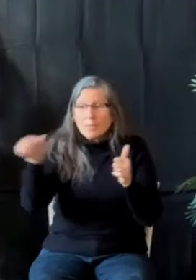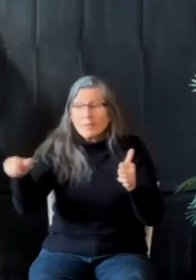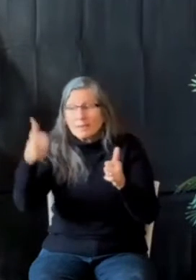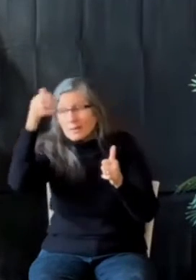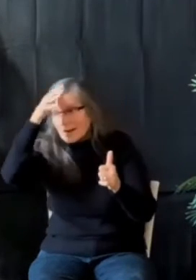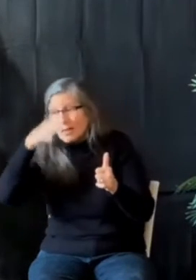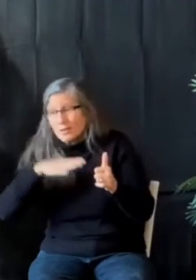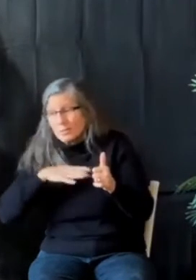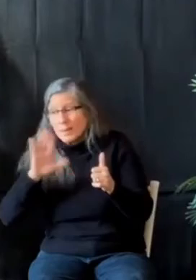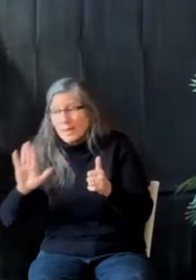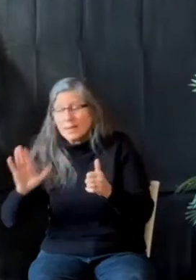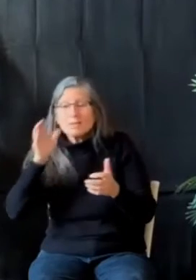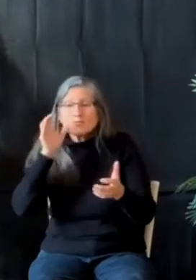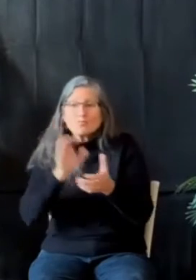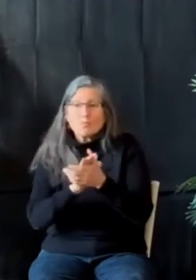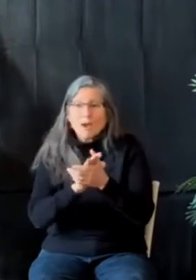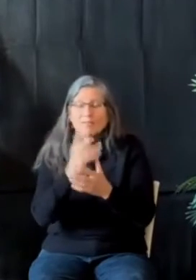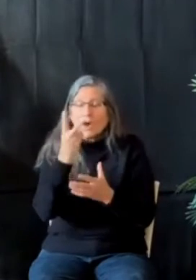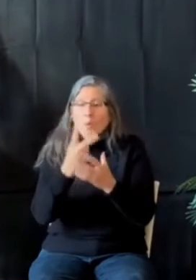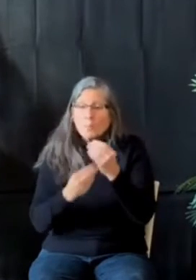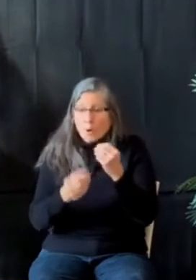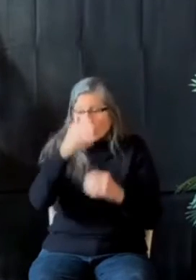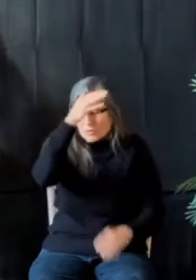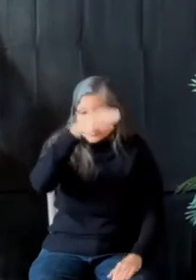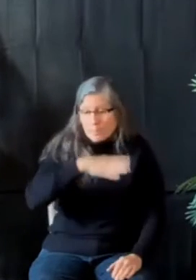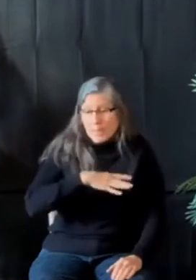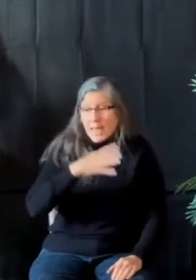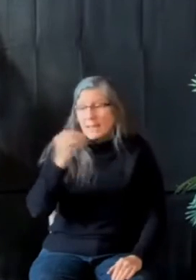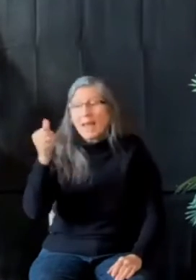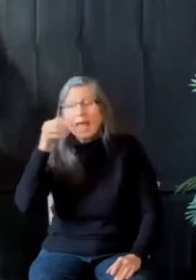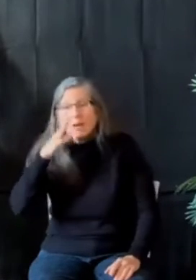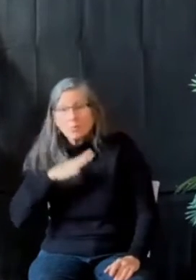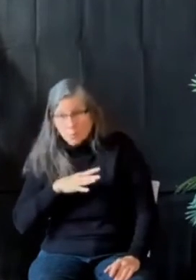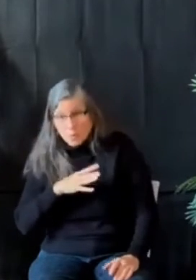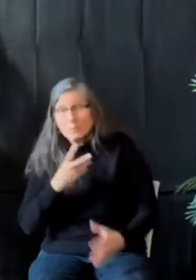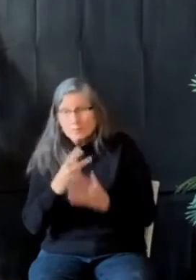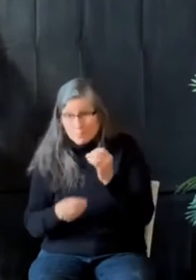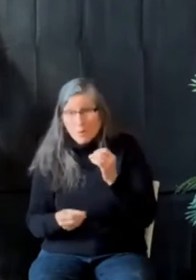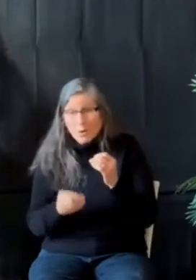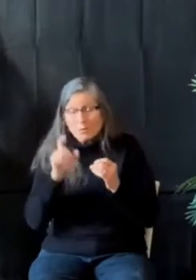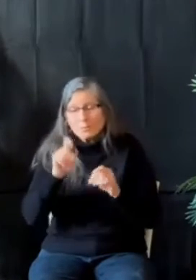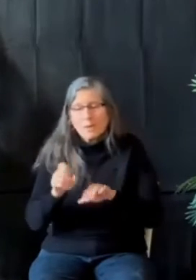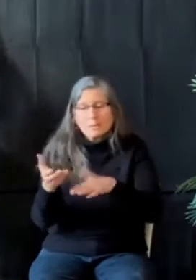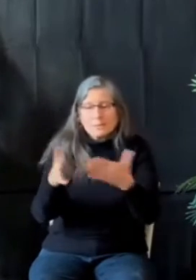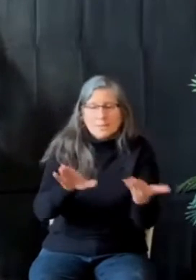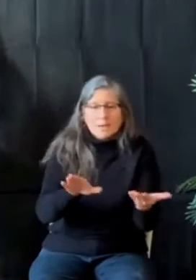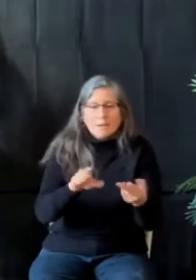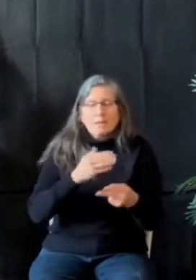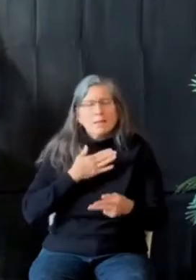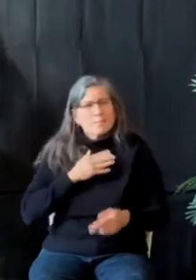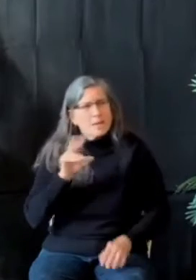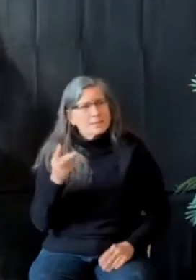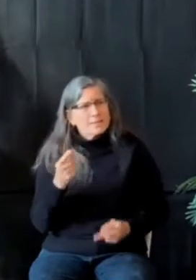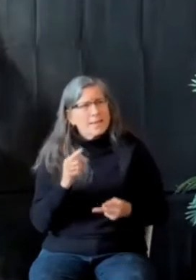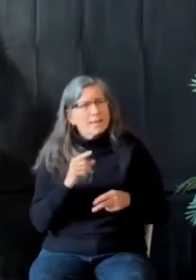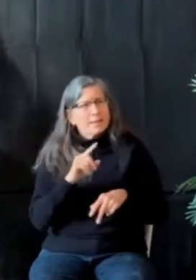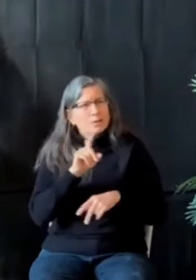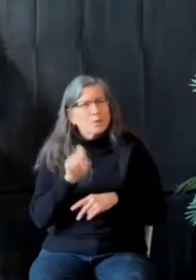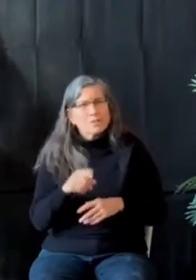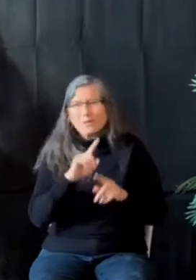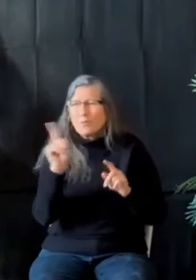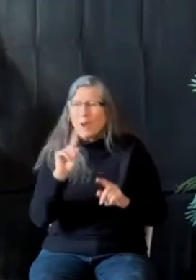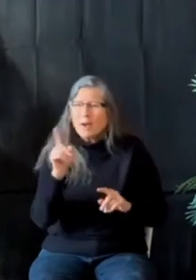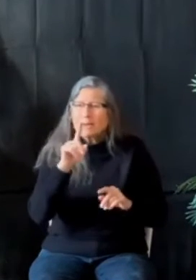the woman must die. You must purge the evil from Israel. Now my second question, where's the